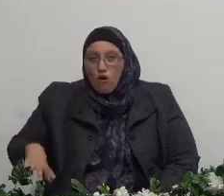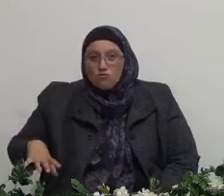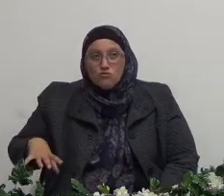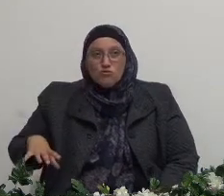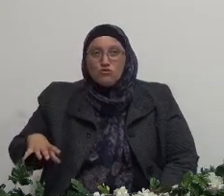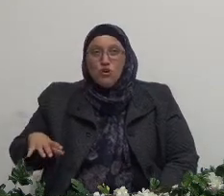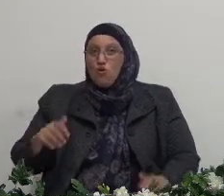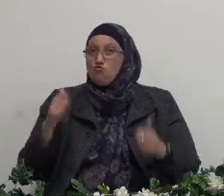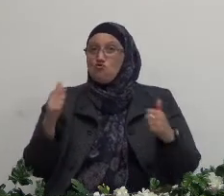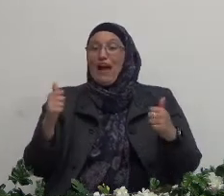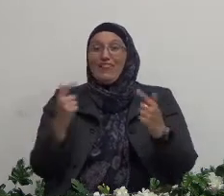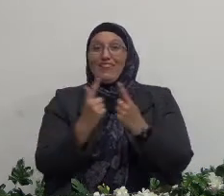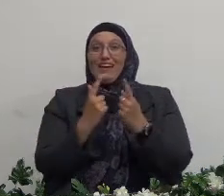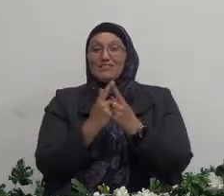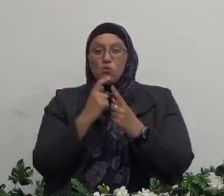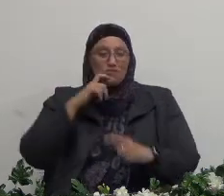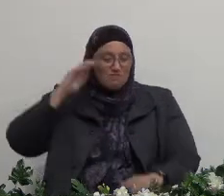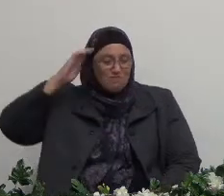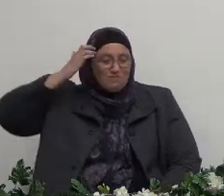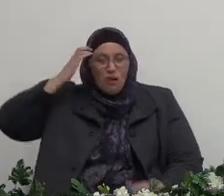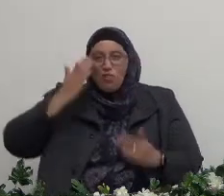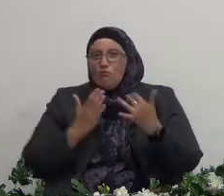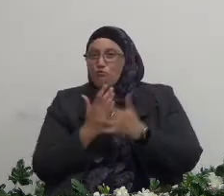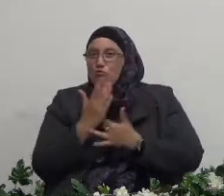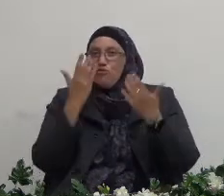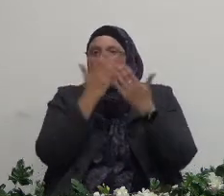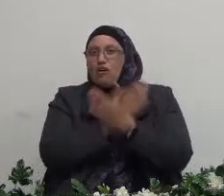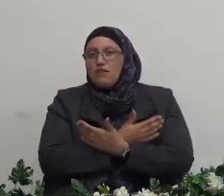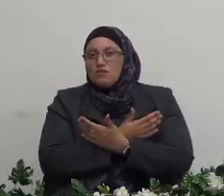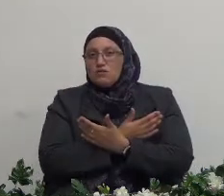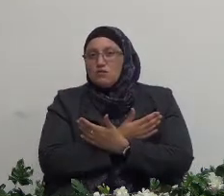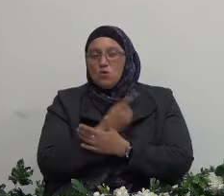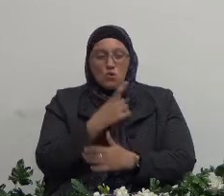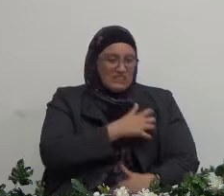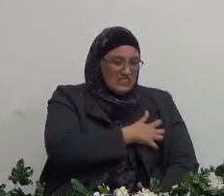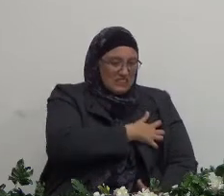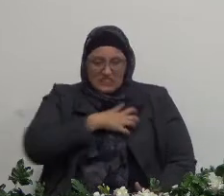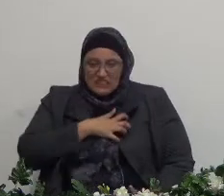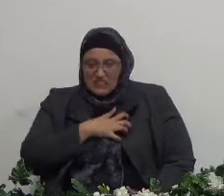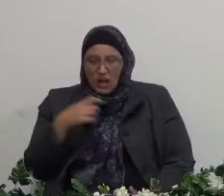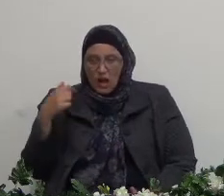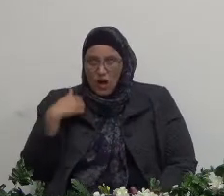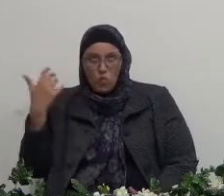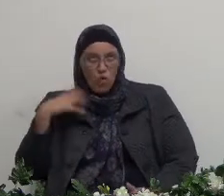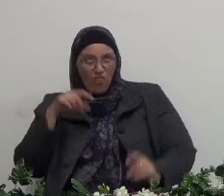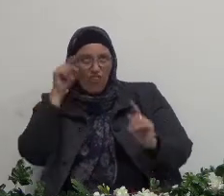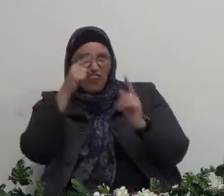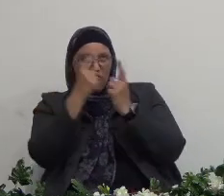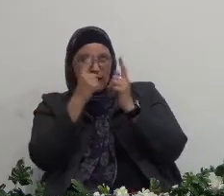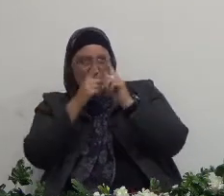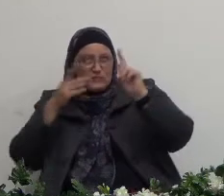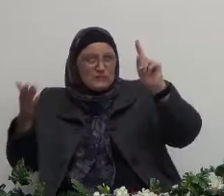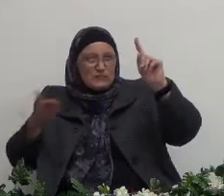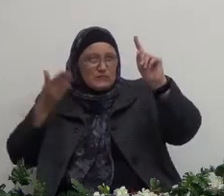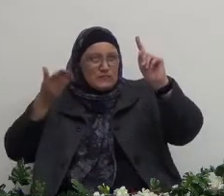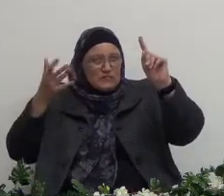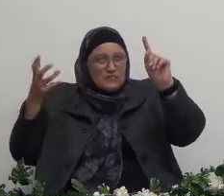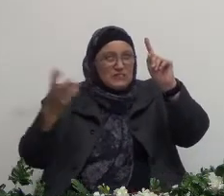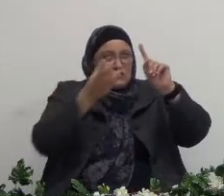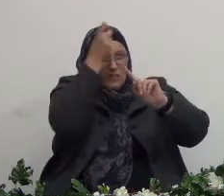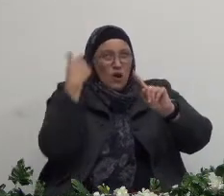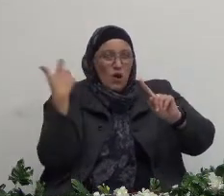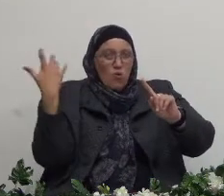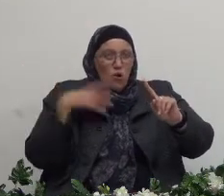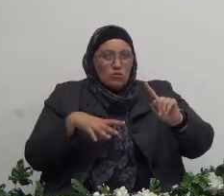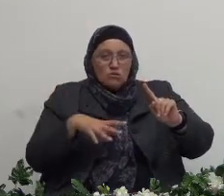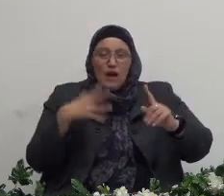that persevere, people that strive, people that are motivated. Doesn't matter. You can't just move along